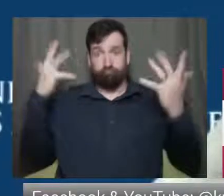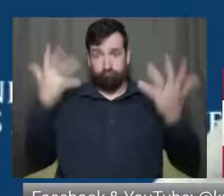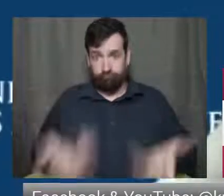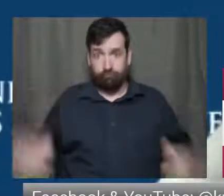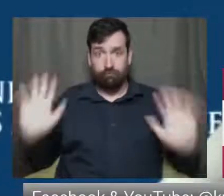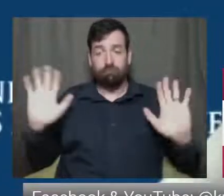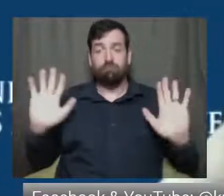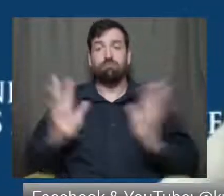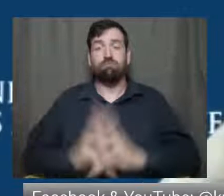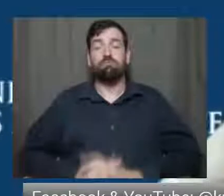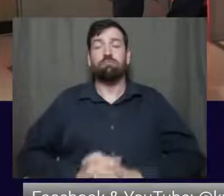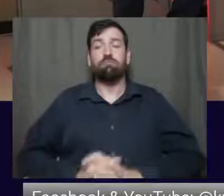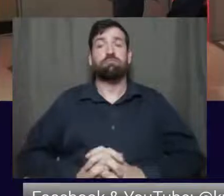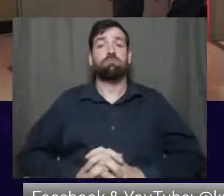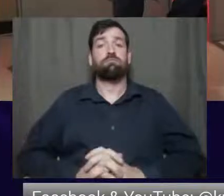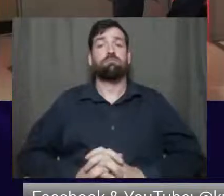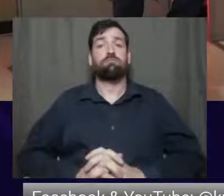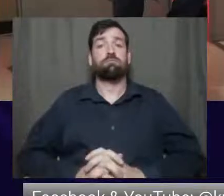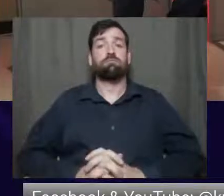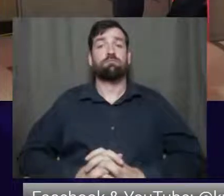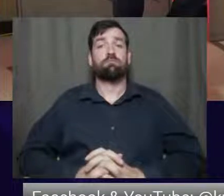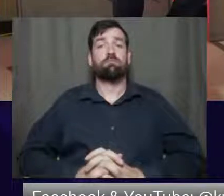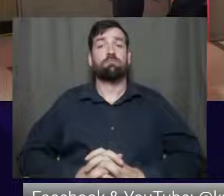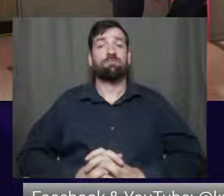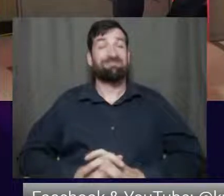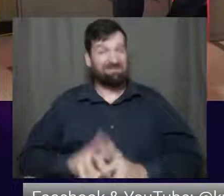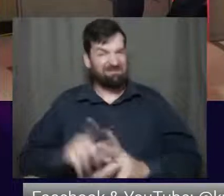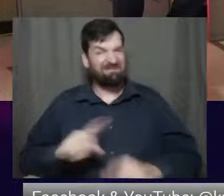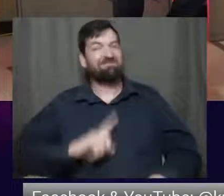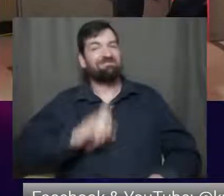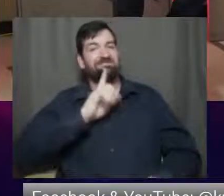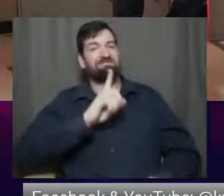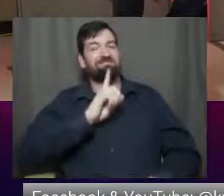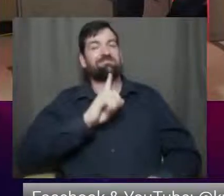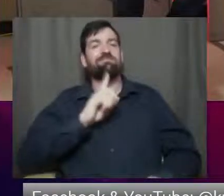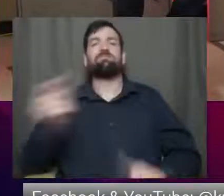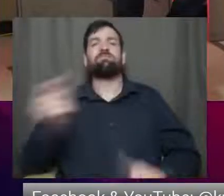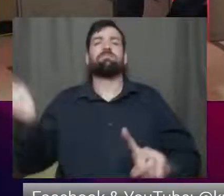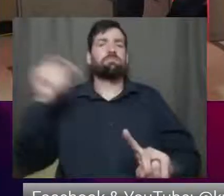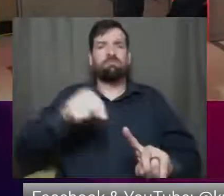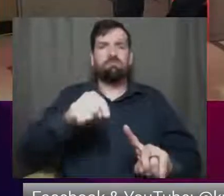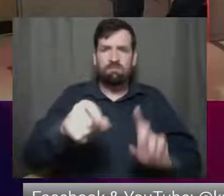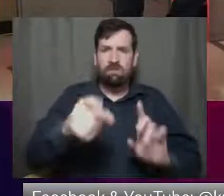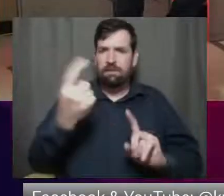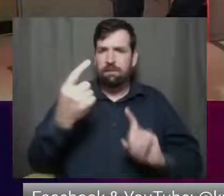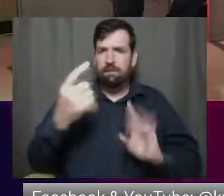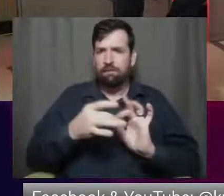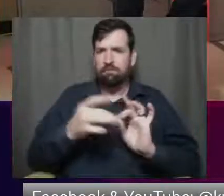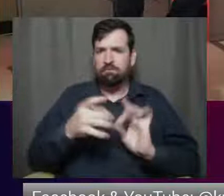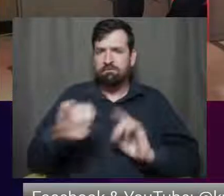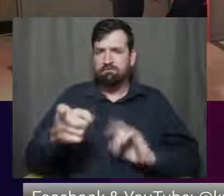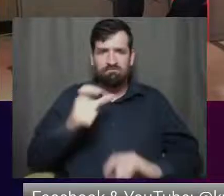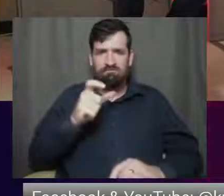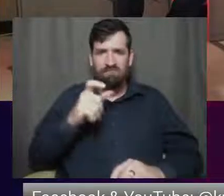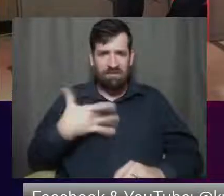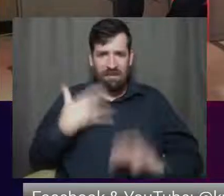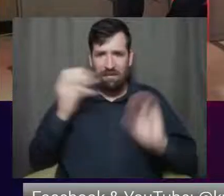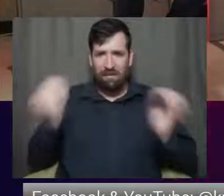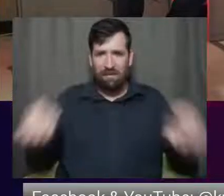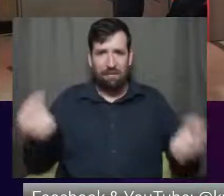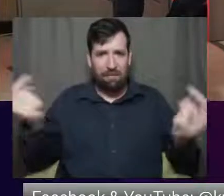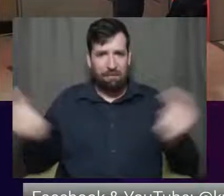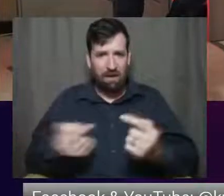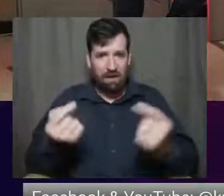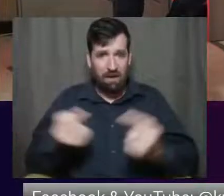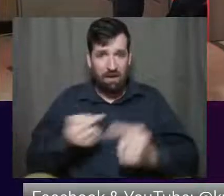performed. I bet. So back to something you said, if he's not feeling pain, did he come to you for some